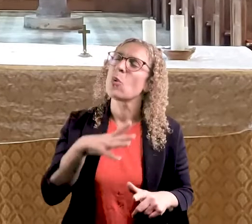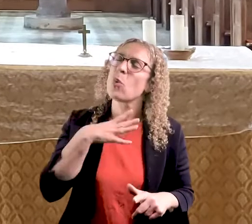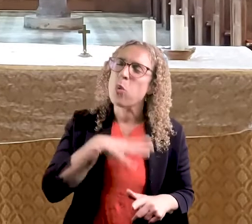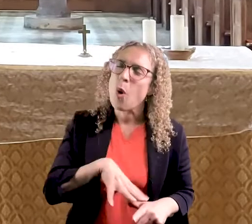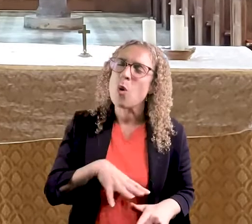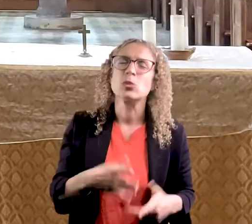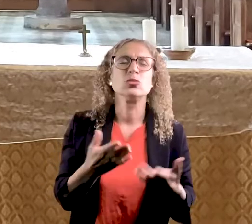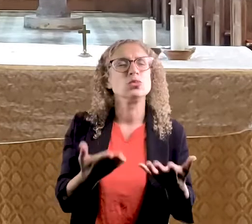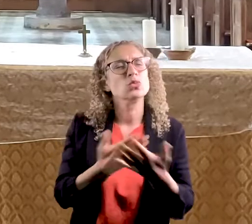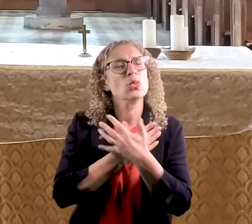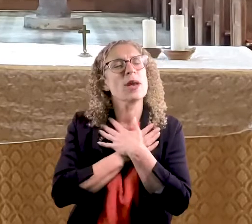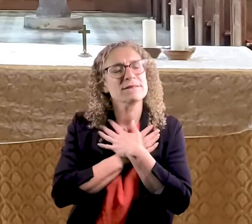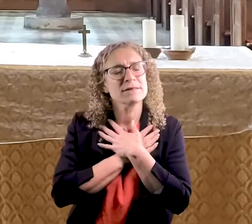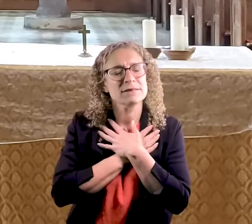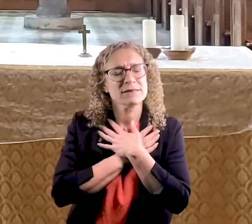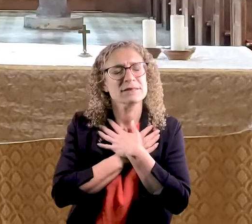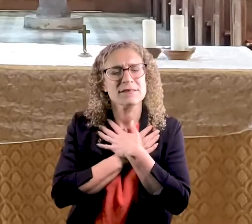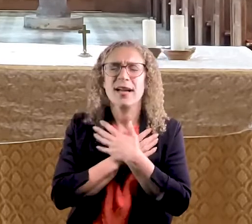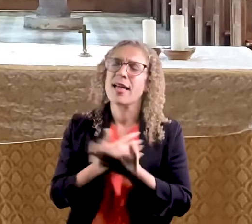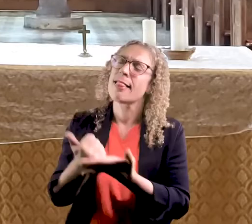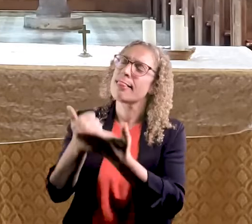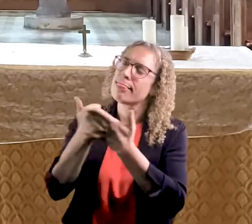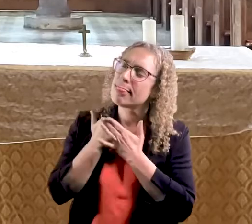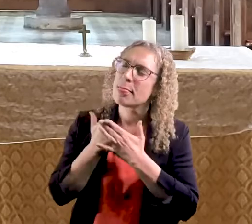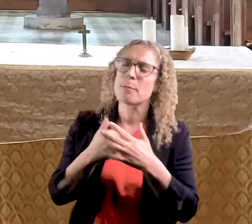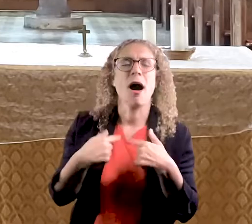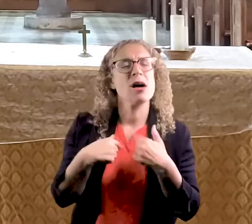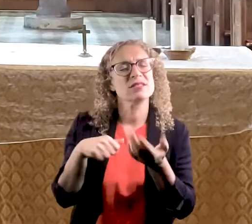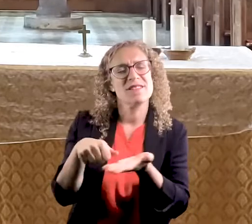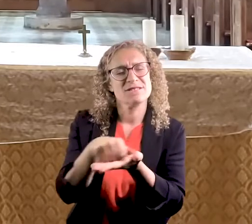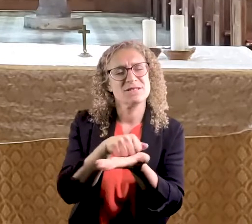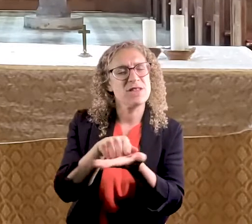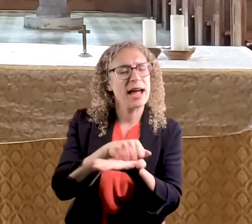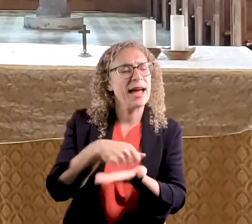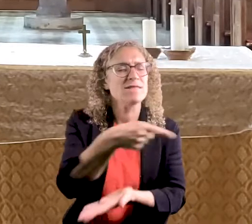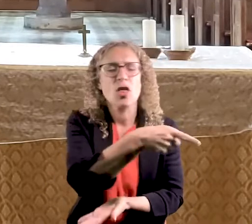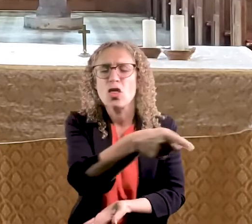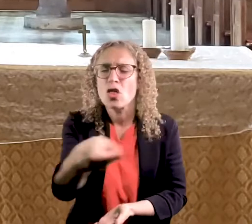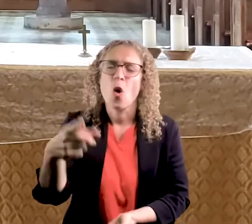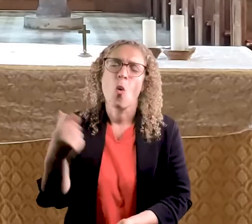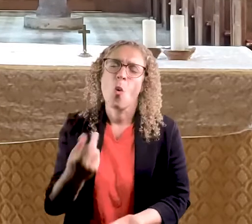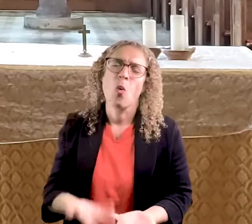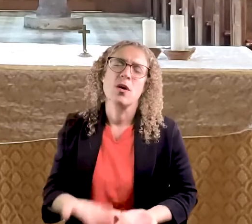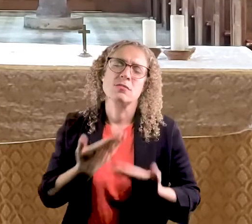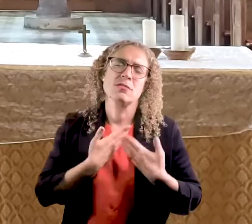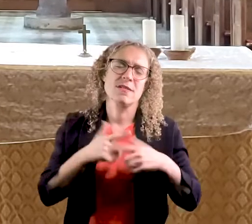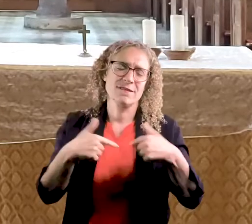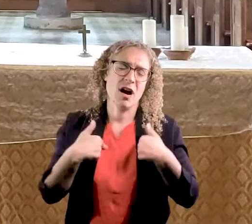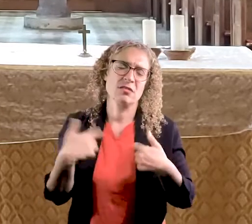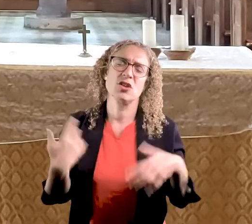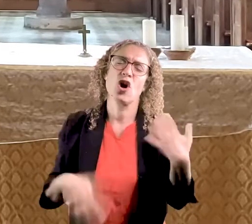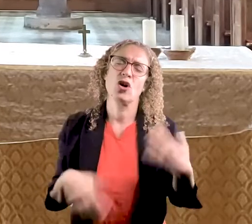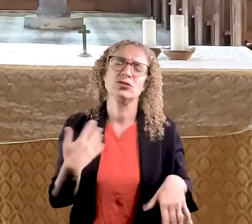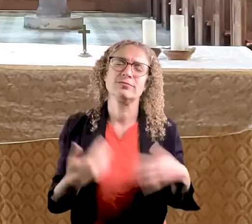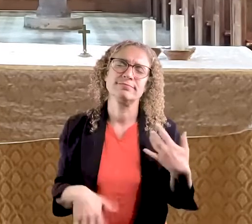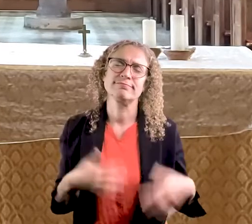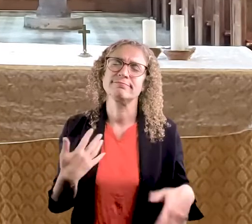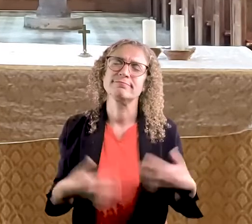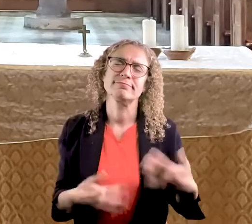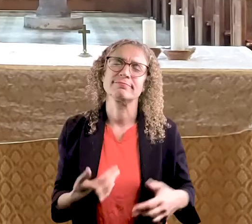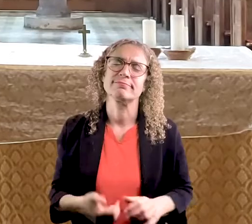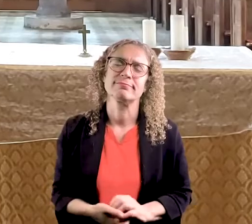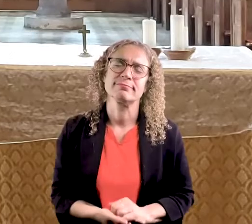If we really want to love, help us to forgive any who may have caused us distress or